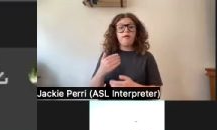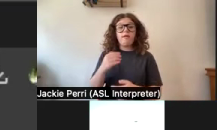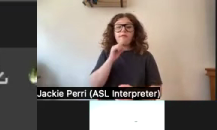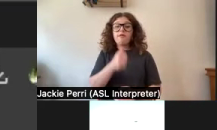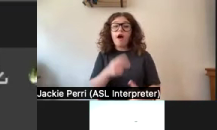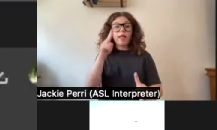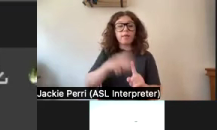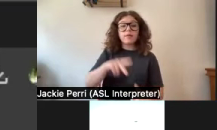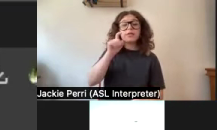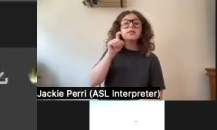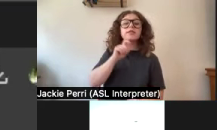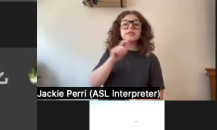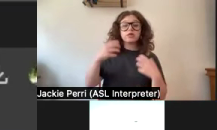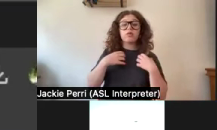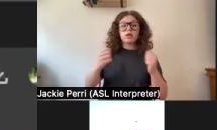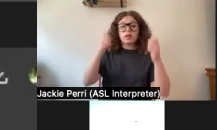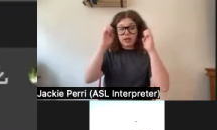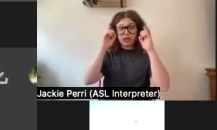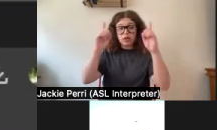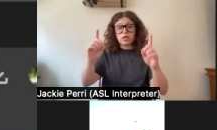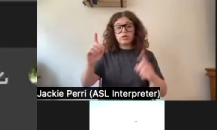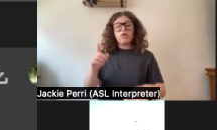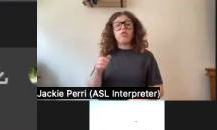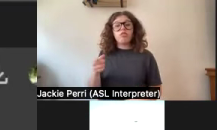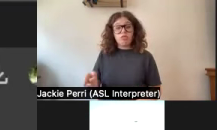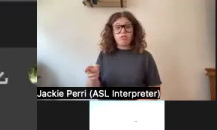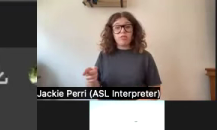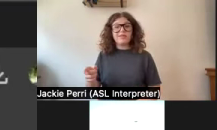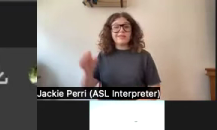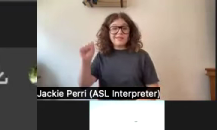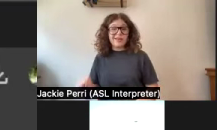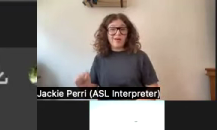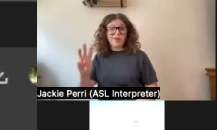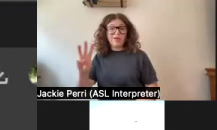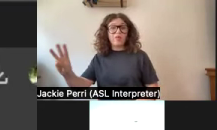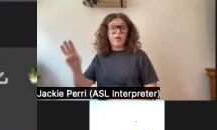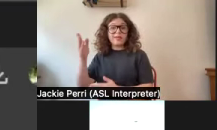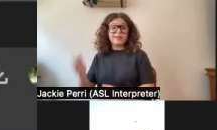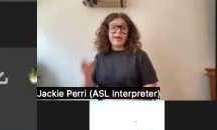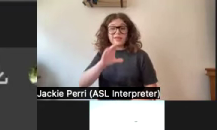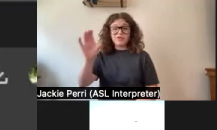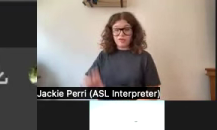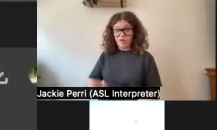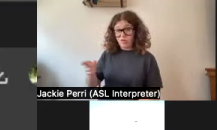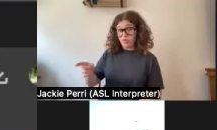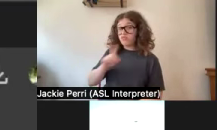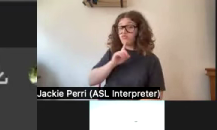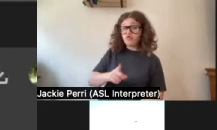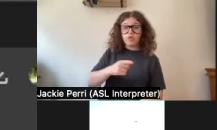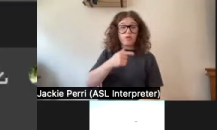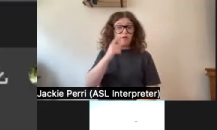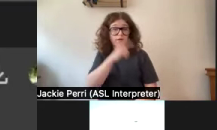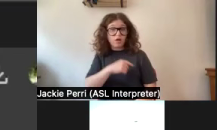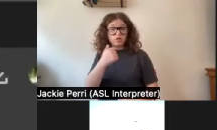ed la zona can sur be y found oeste de in the Chicago. south and west sides of Chicago. verdadero. La mayoría de estas